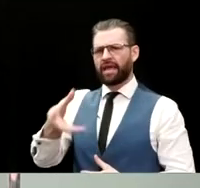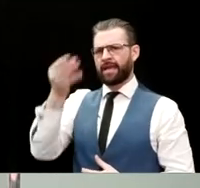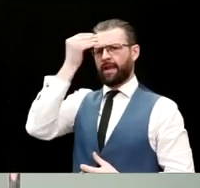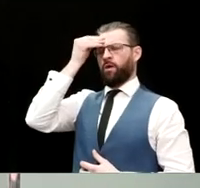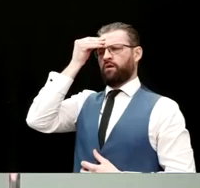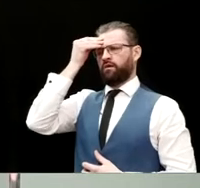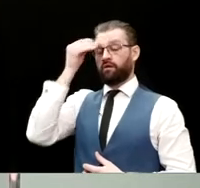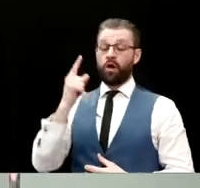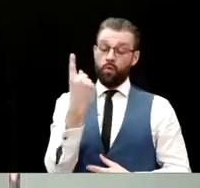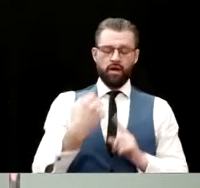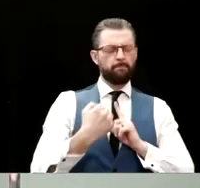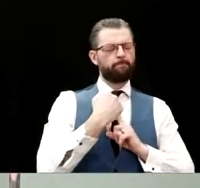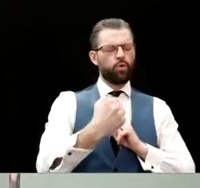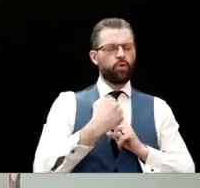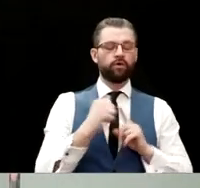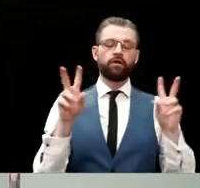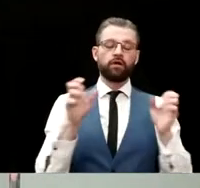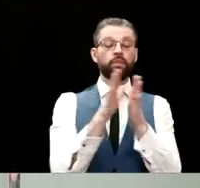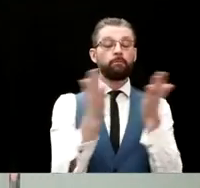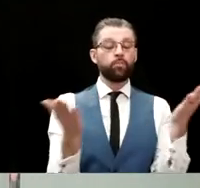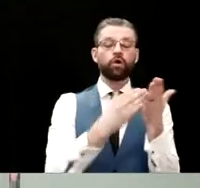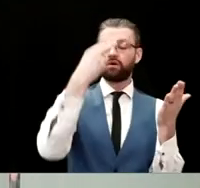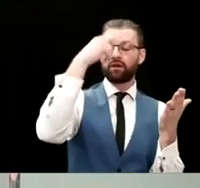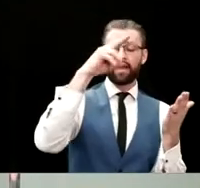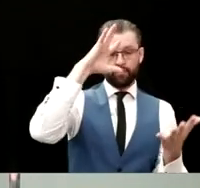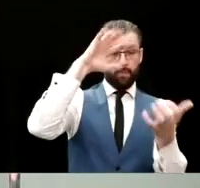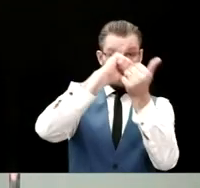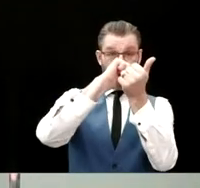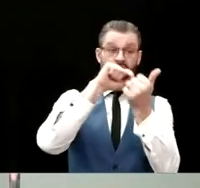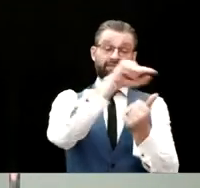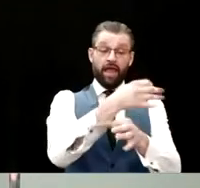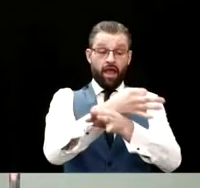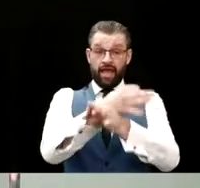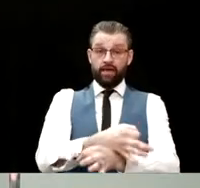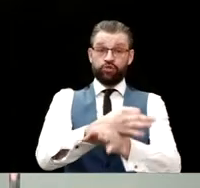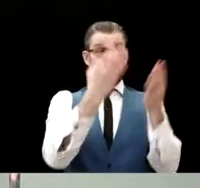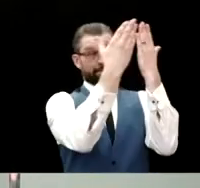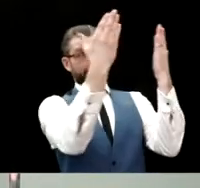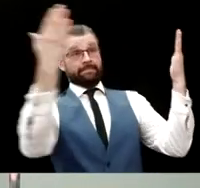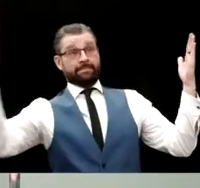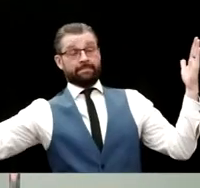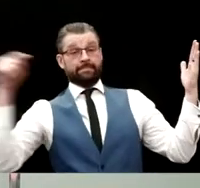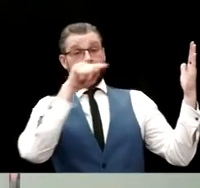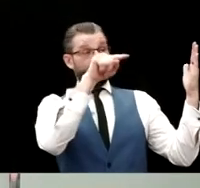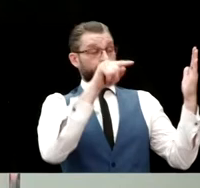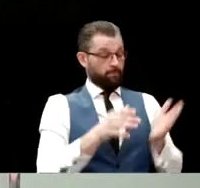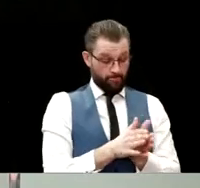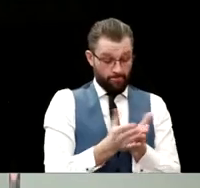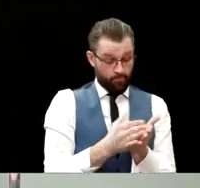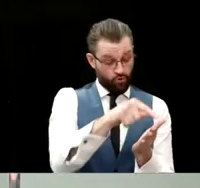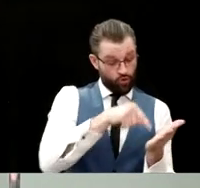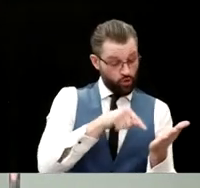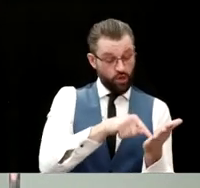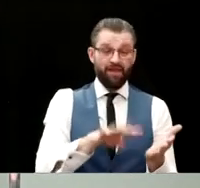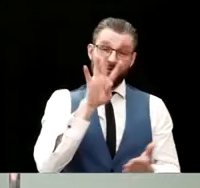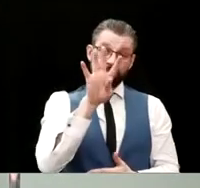really resonated with me was the Book of Names memorial displayed on site Auschwitz-Birkenau. In these books,